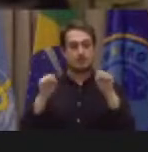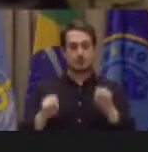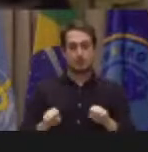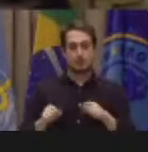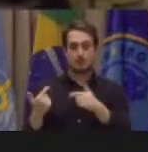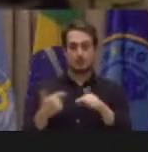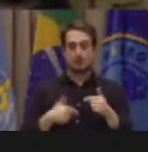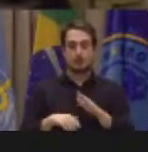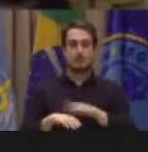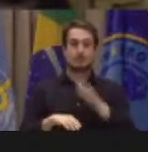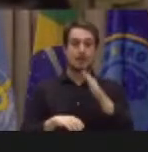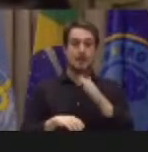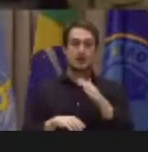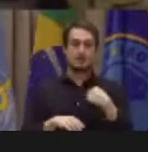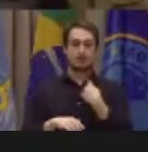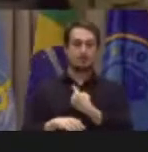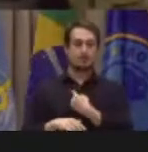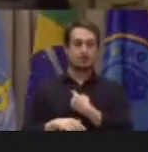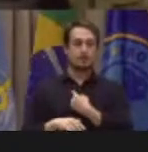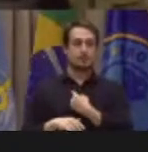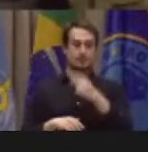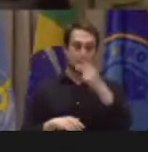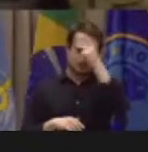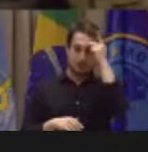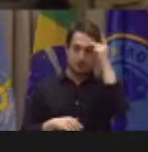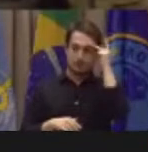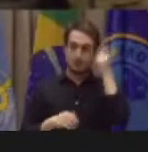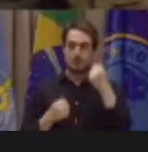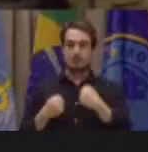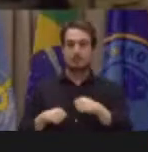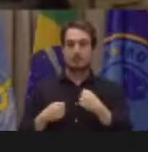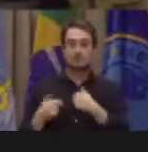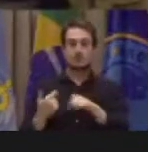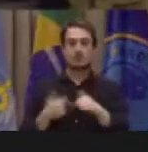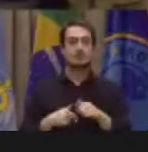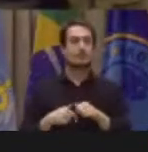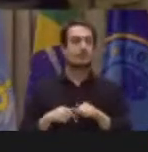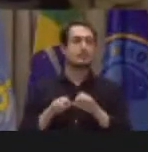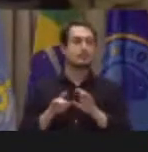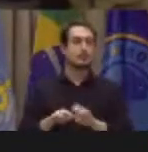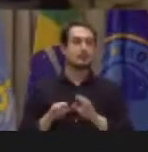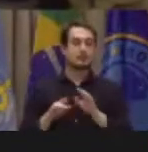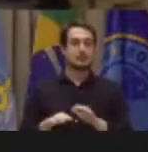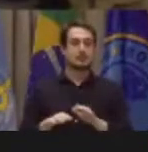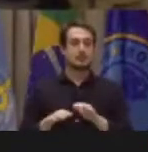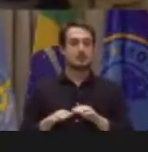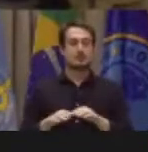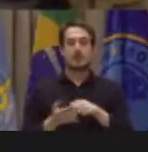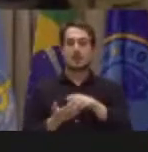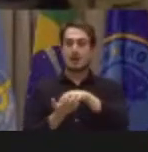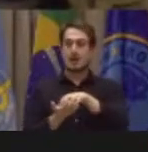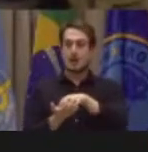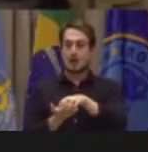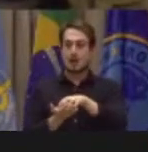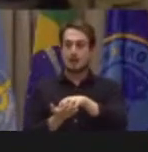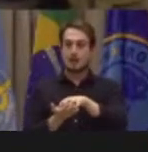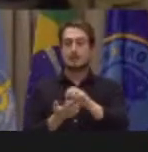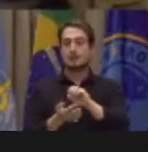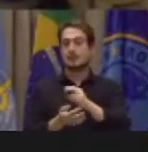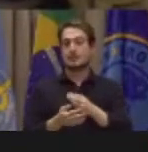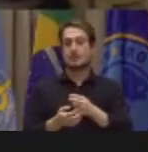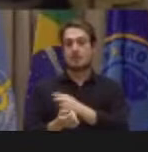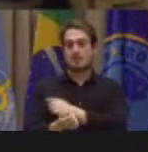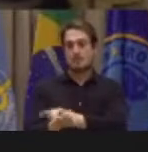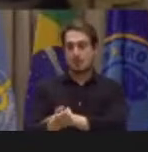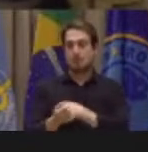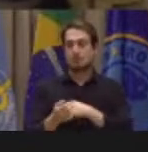the systems working more for us, and that people do not need to do the labor work. They have